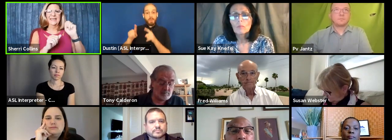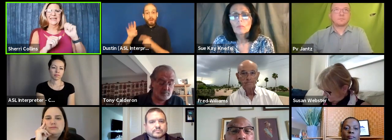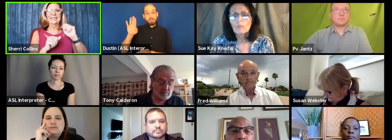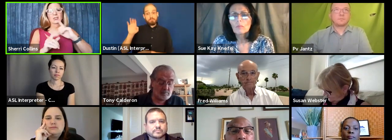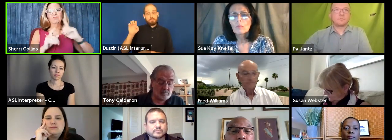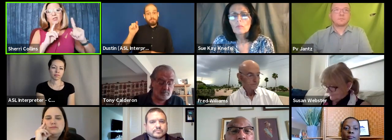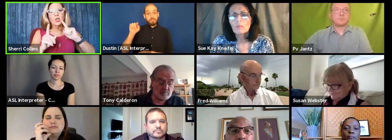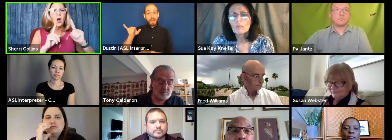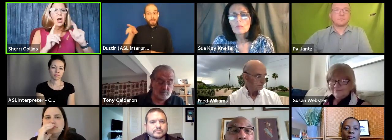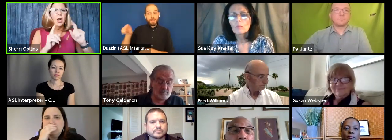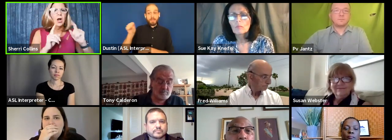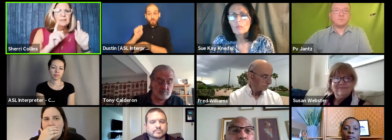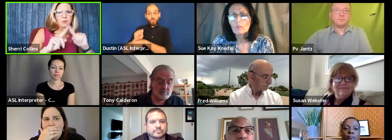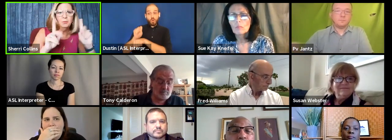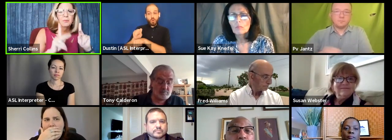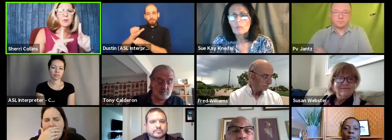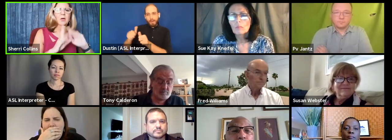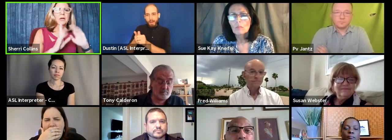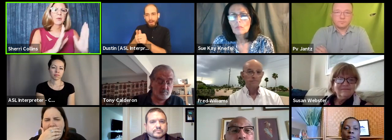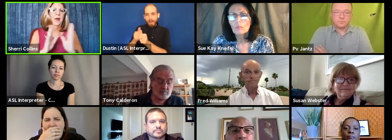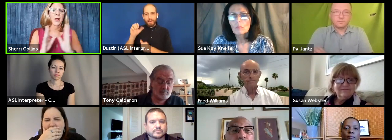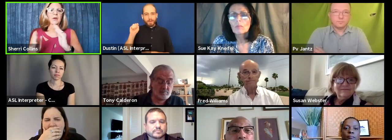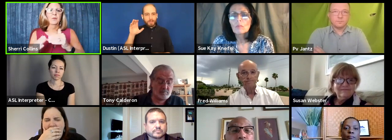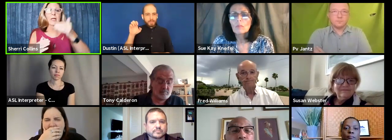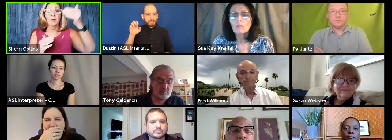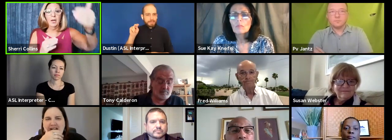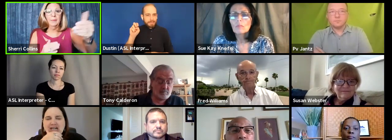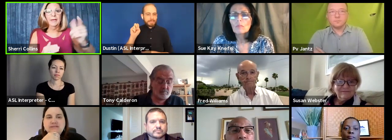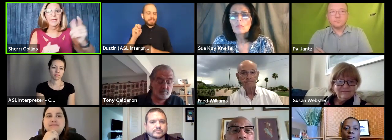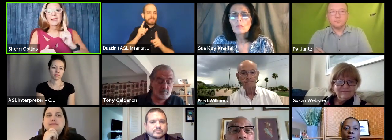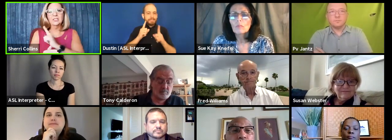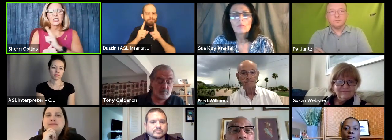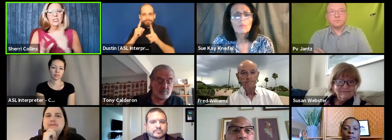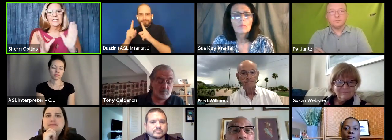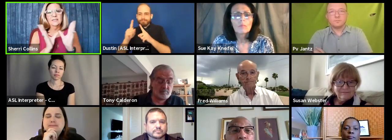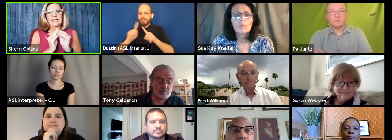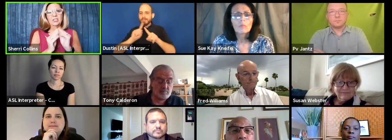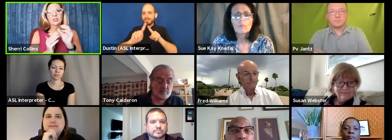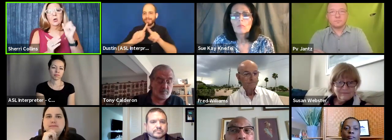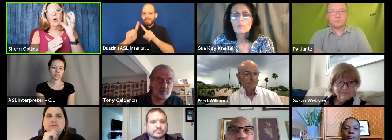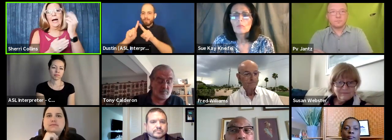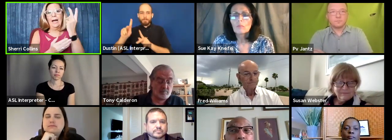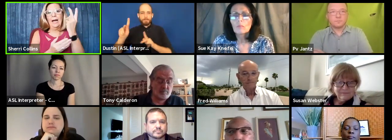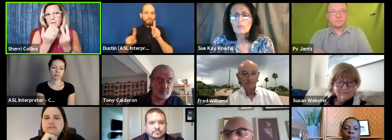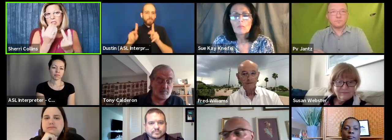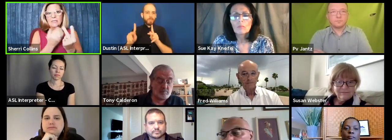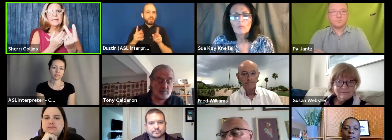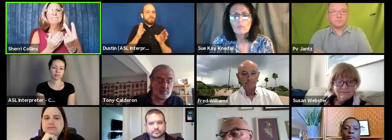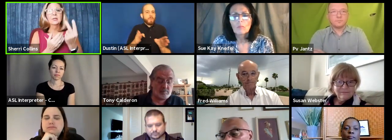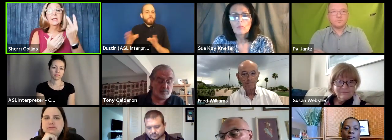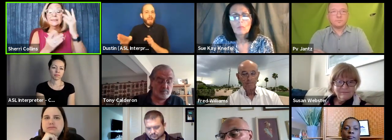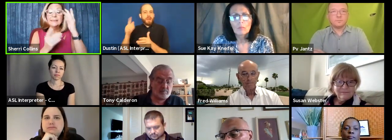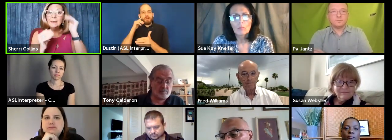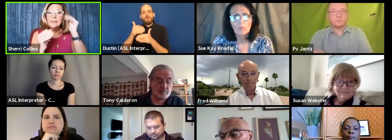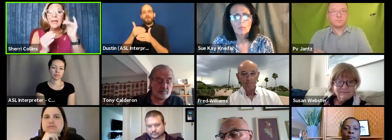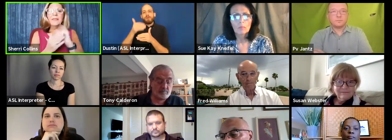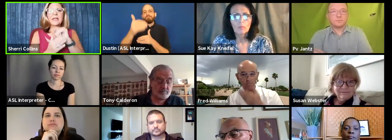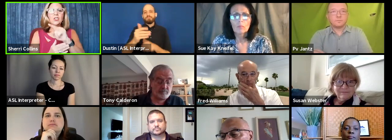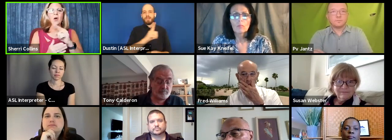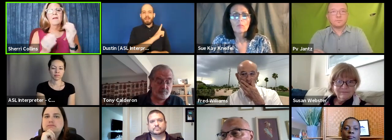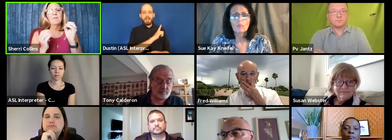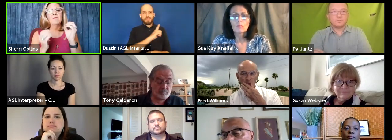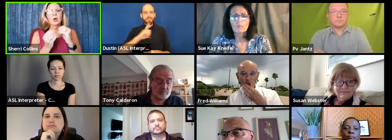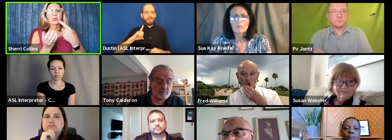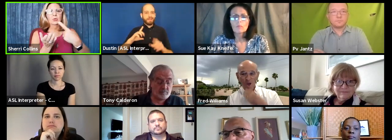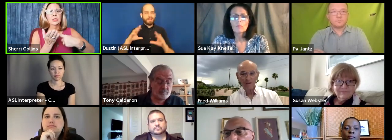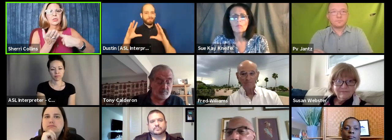the scenes, talking with different people and preparing for the upcoming legislative session. So I anticipate that